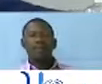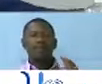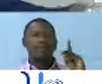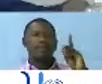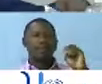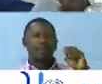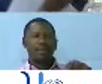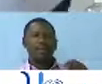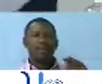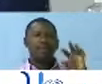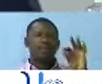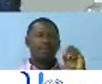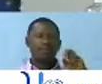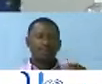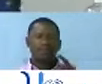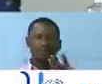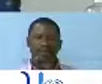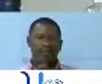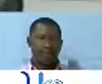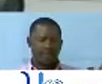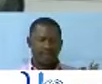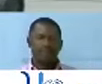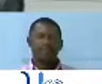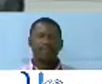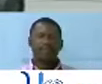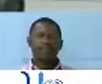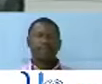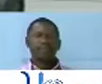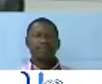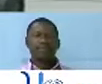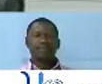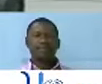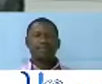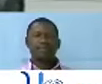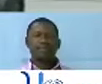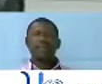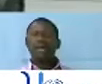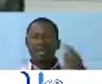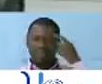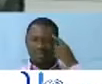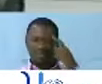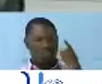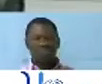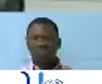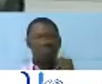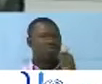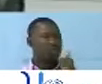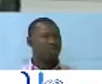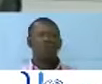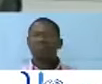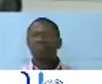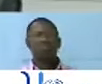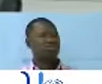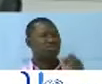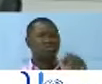And I think I called it reprehensible. I think we called it reprehensible, unethical, unprofessional, and